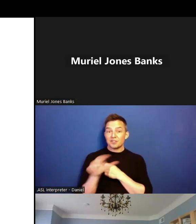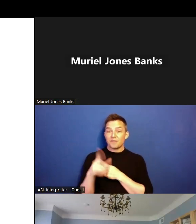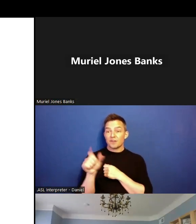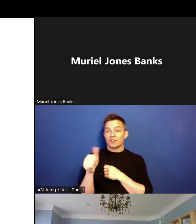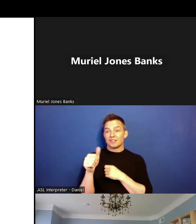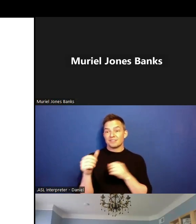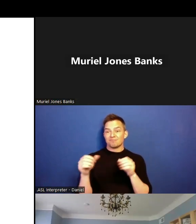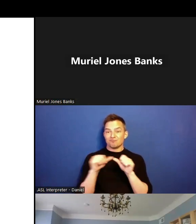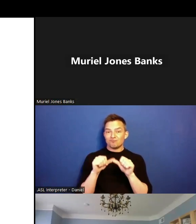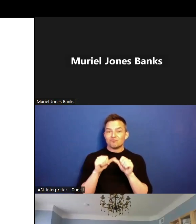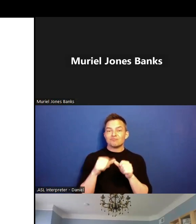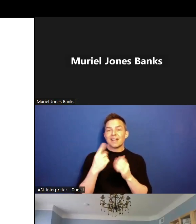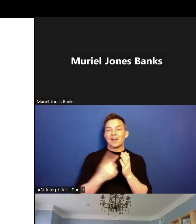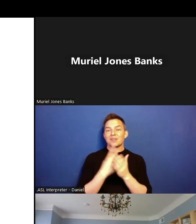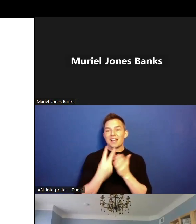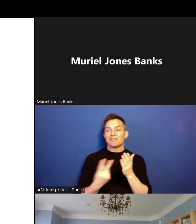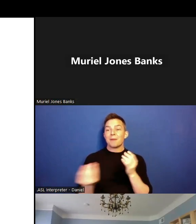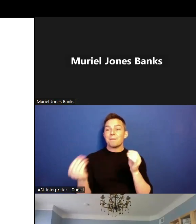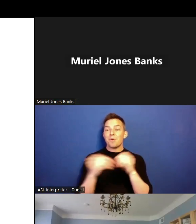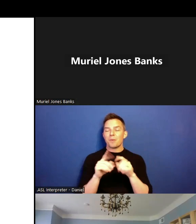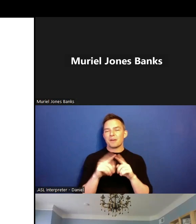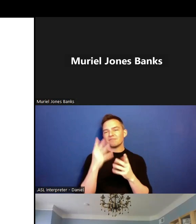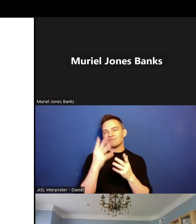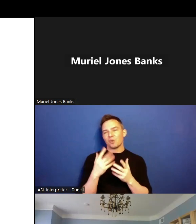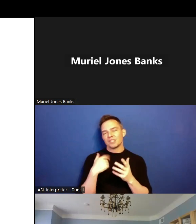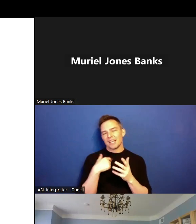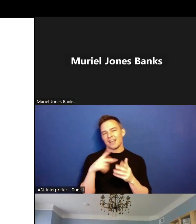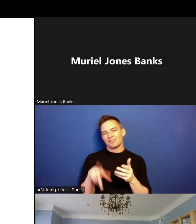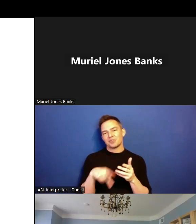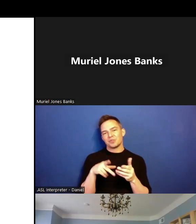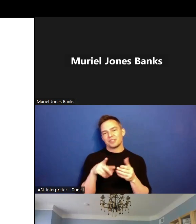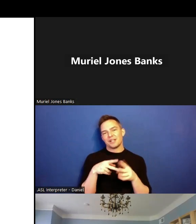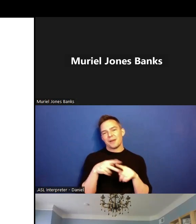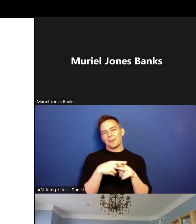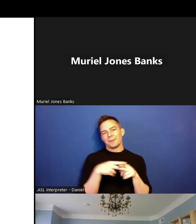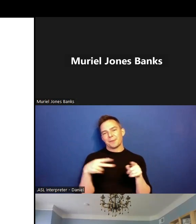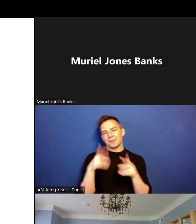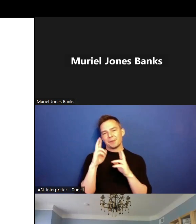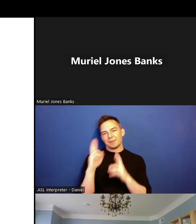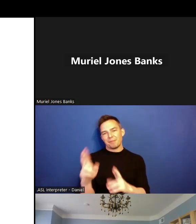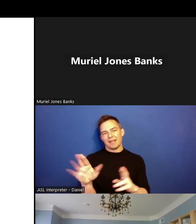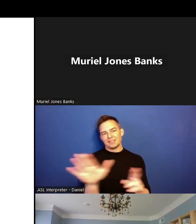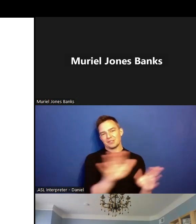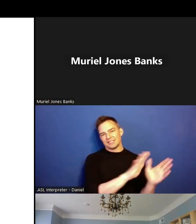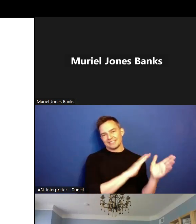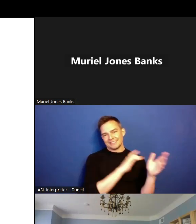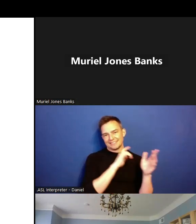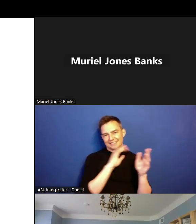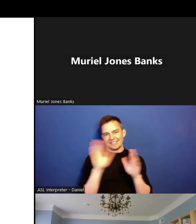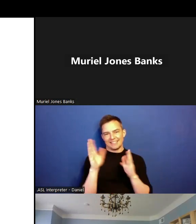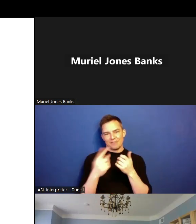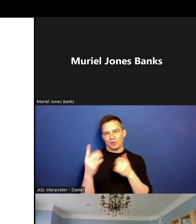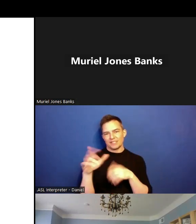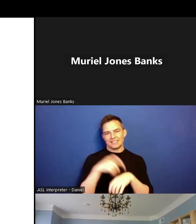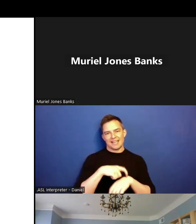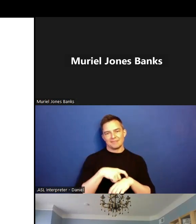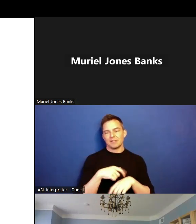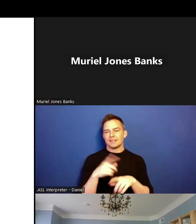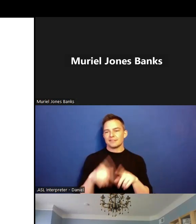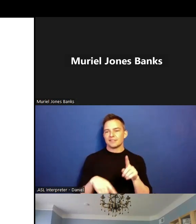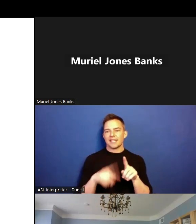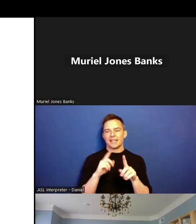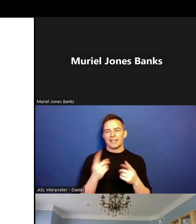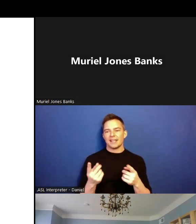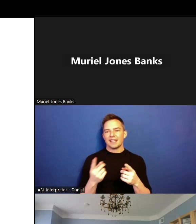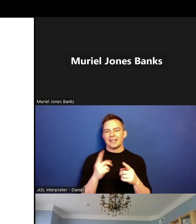a half, but unfortunately I must be very respectful of your time. I'm sorry we can't get to